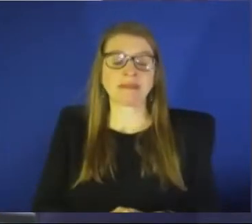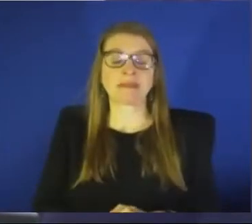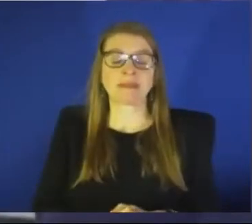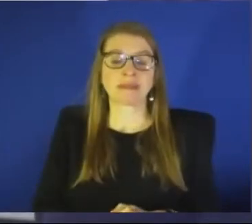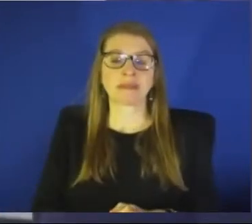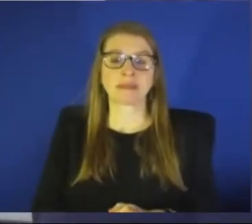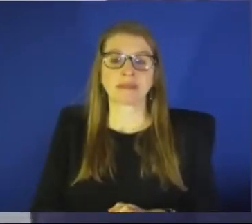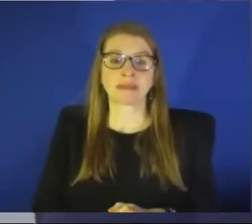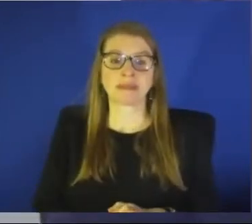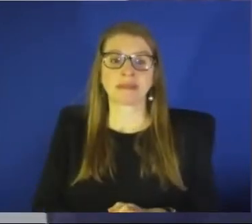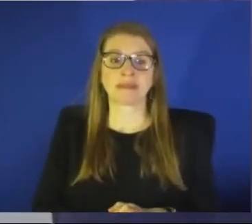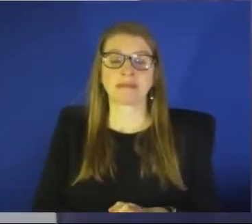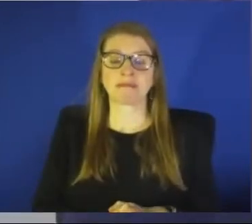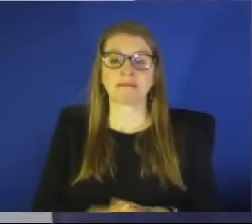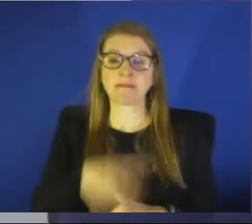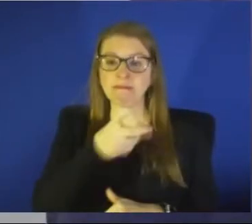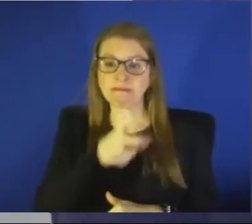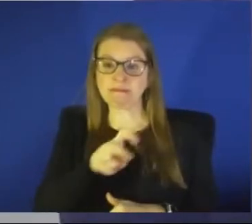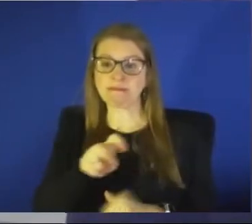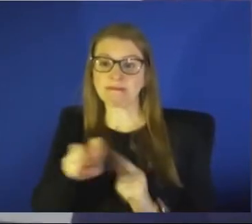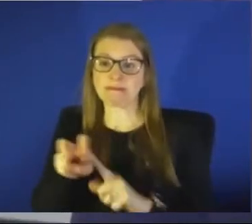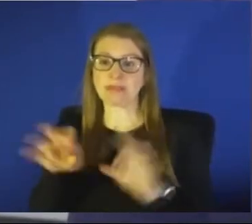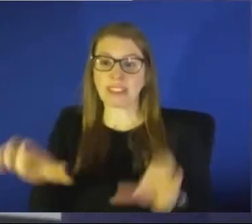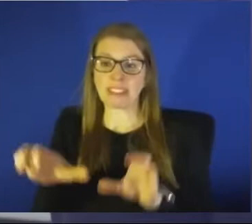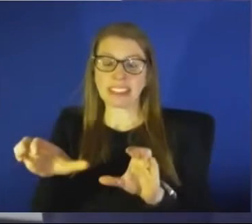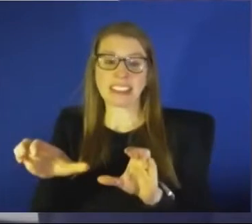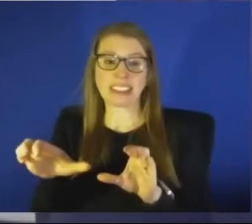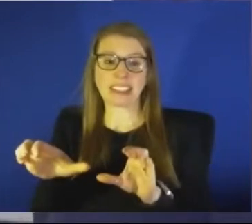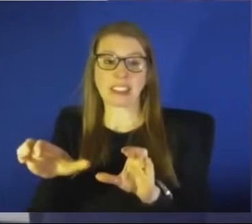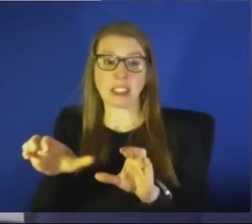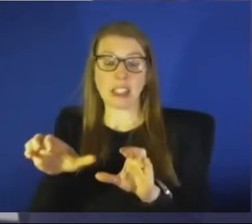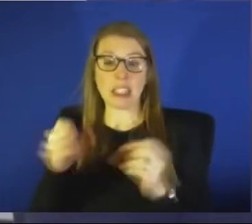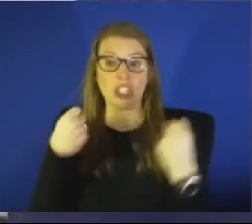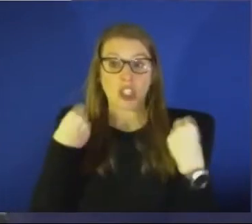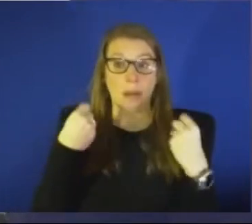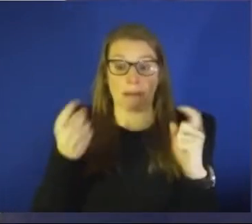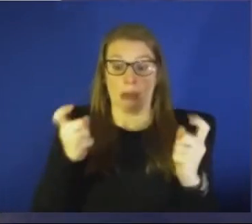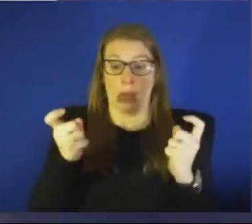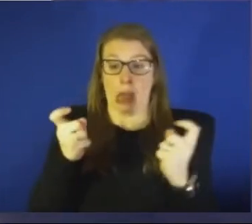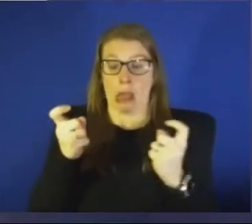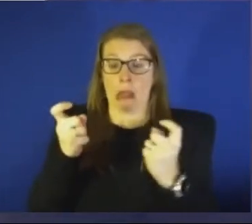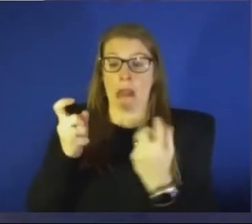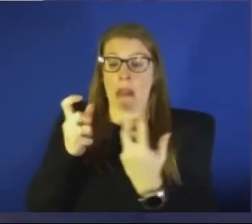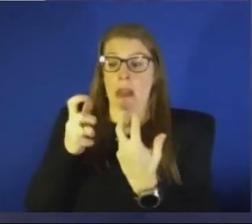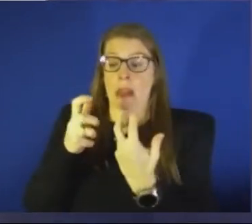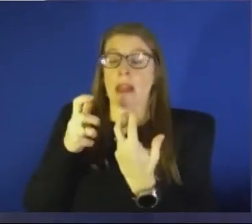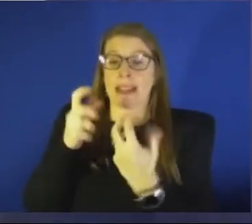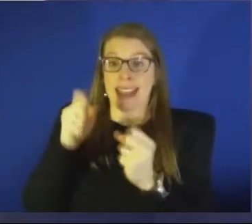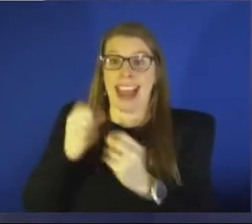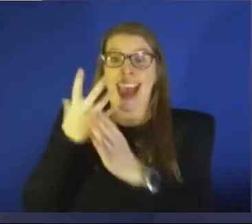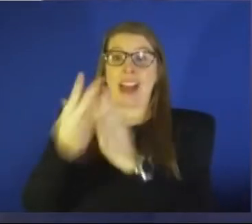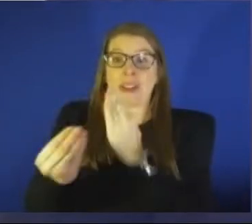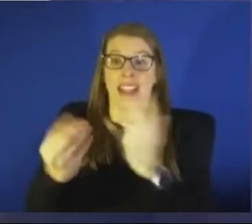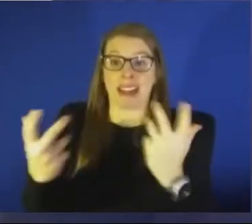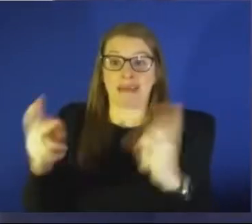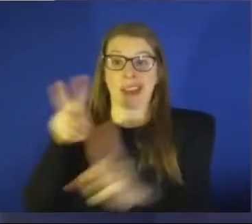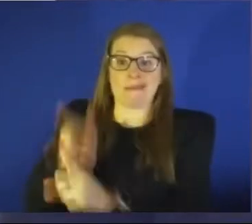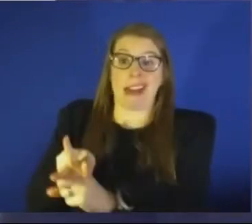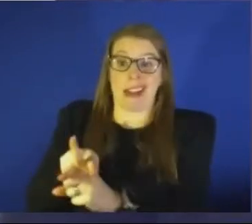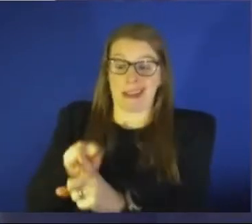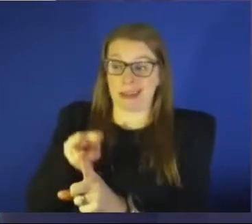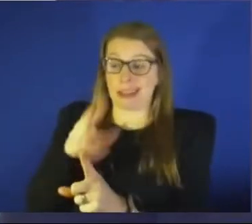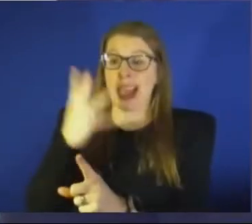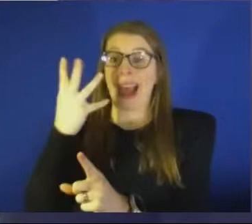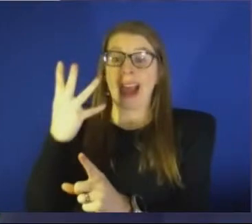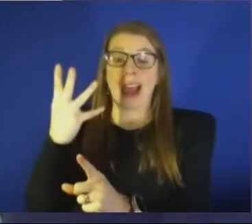idea. So certainly, taking your activities from the gym, modifying them, being able to be outside and be exposed to fresh air and